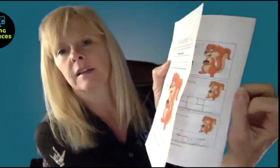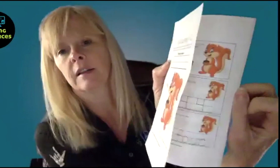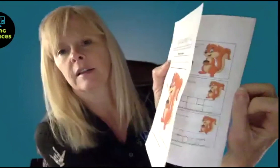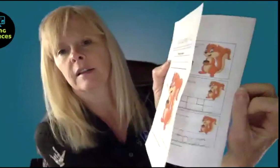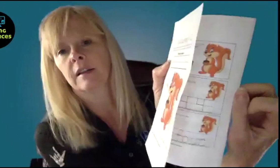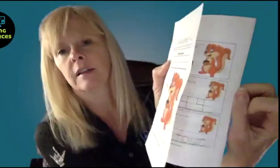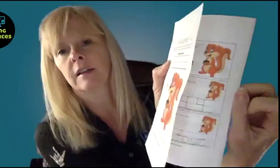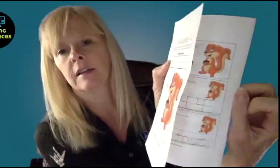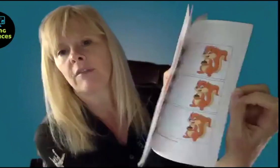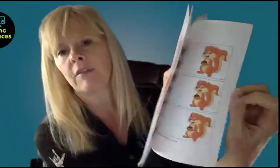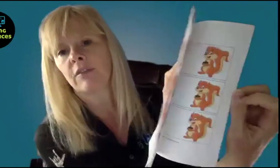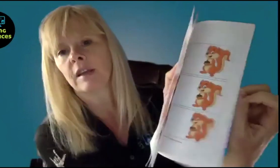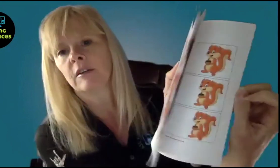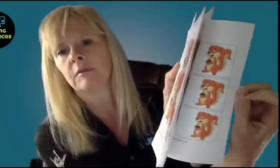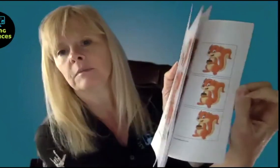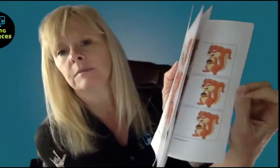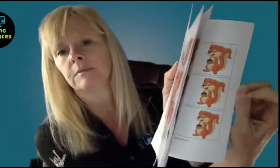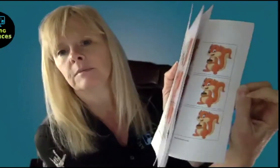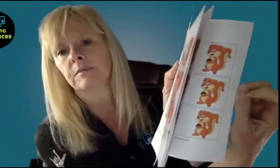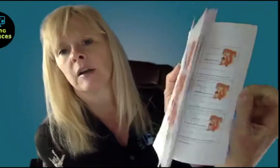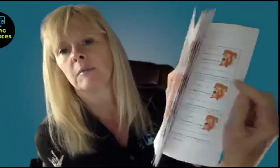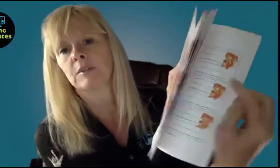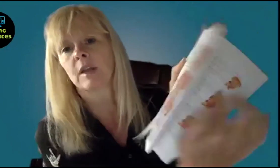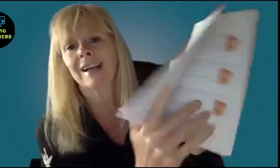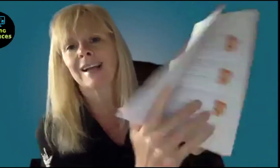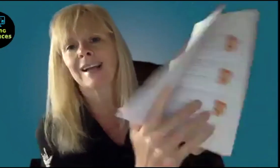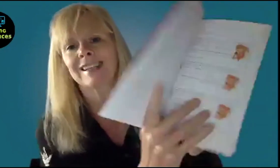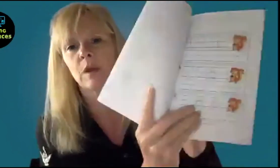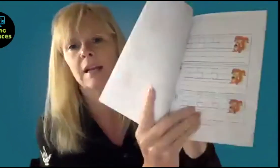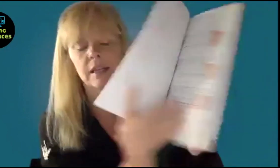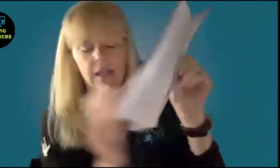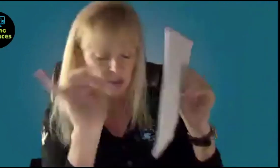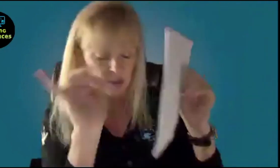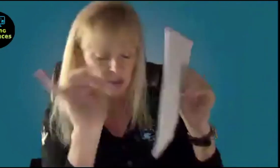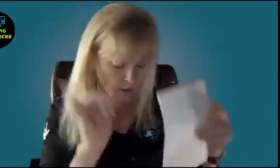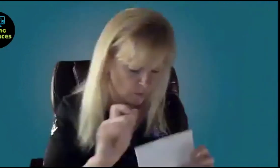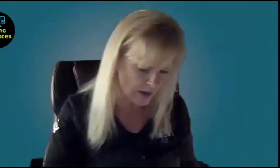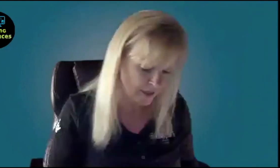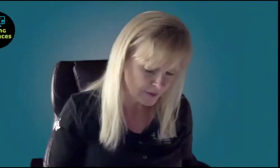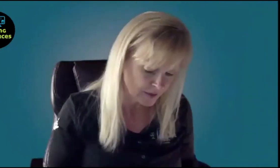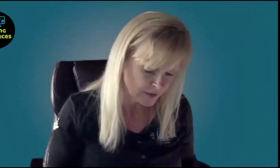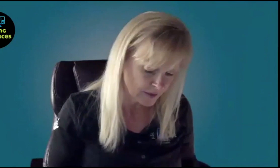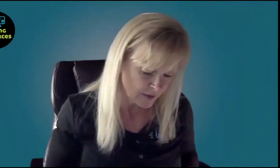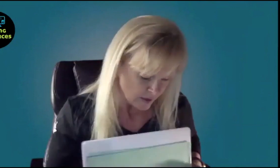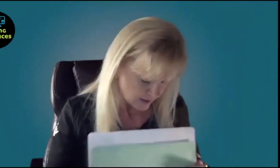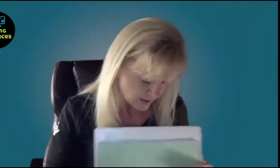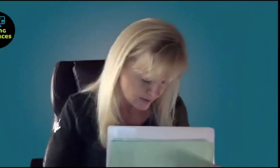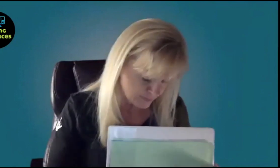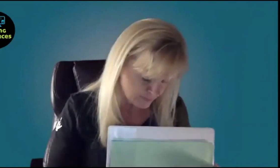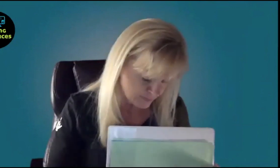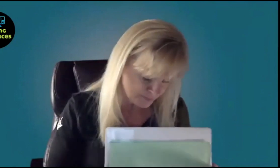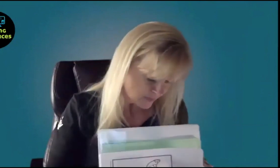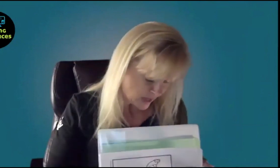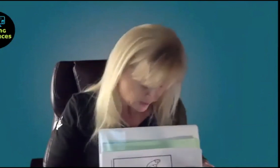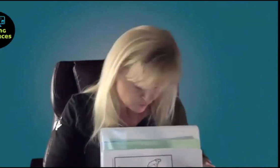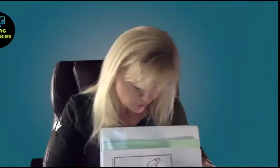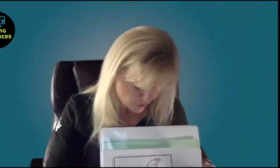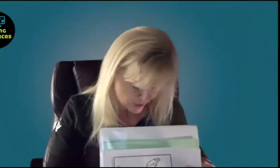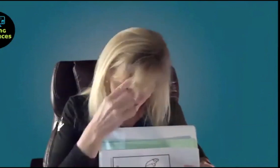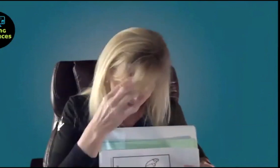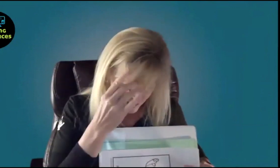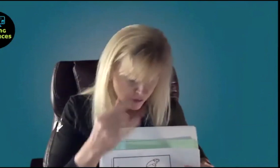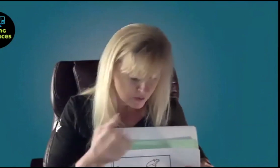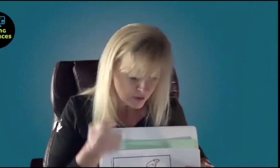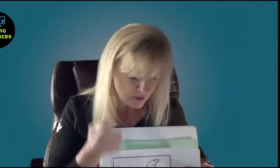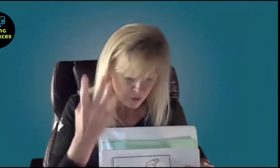and you could print it out for them, so they practice writing as well. I'm